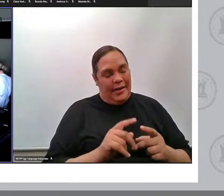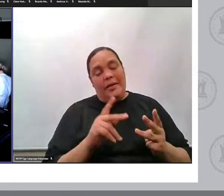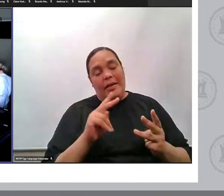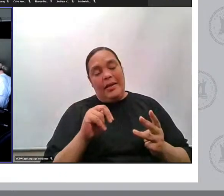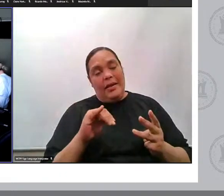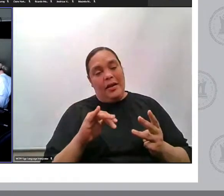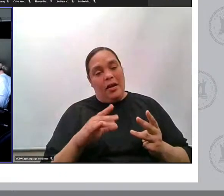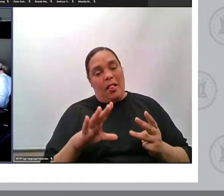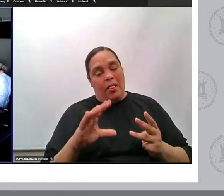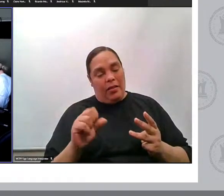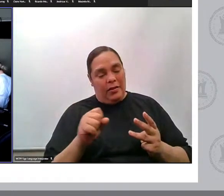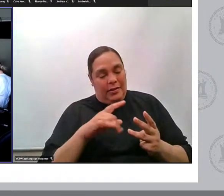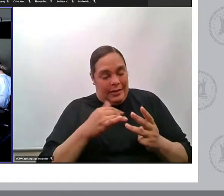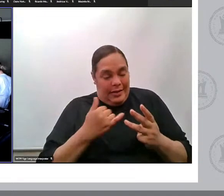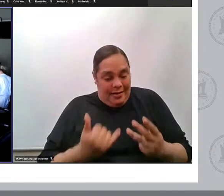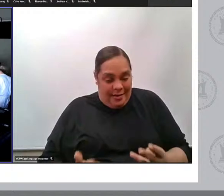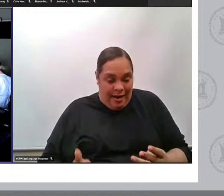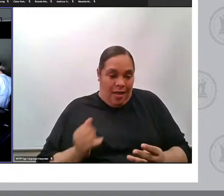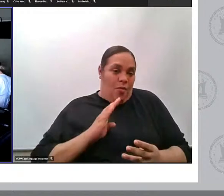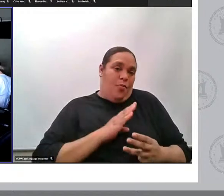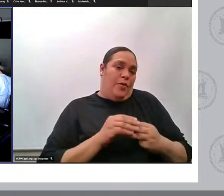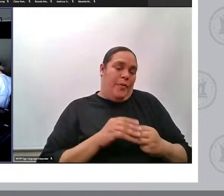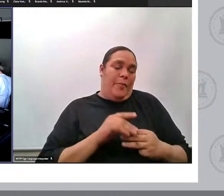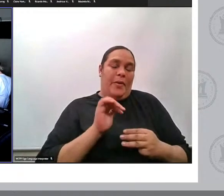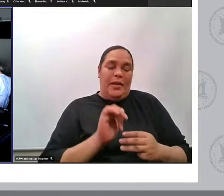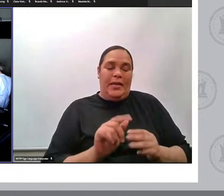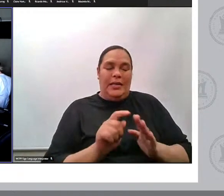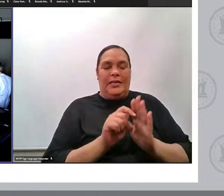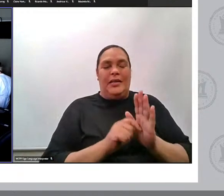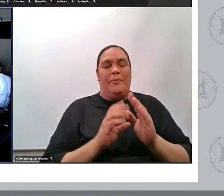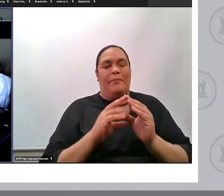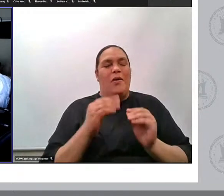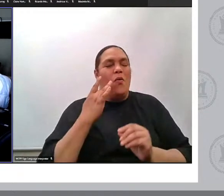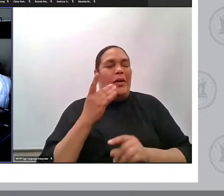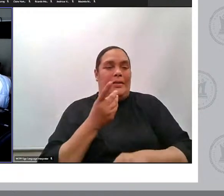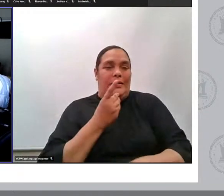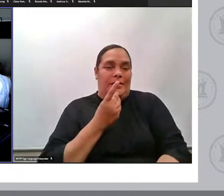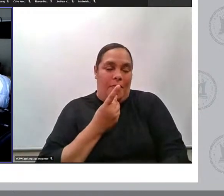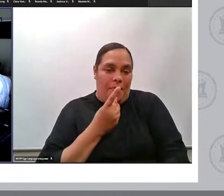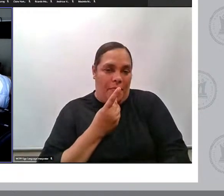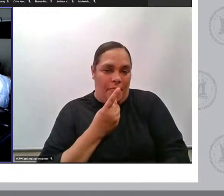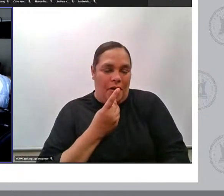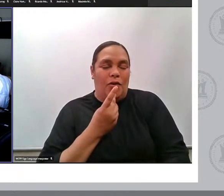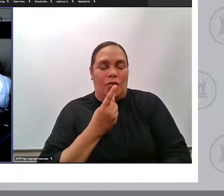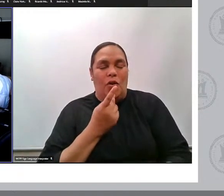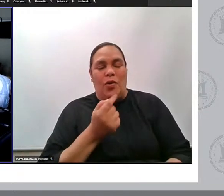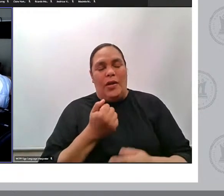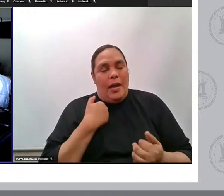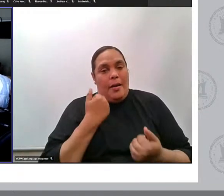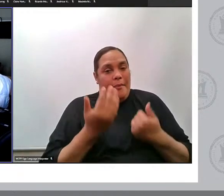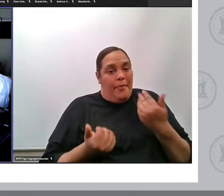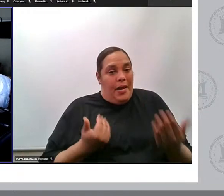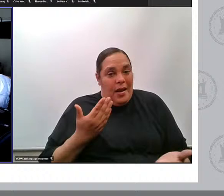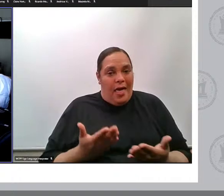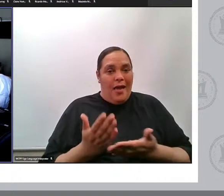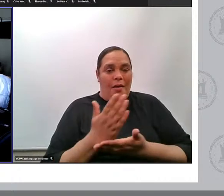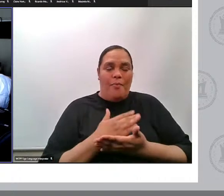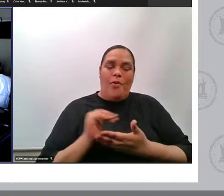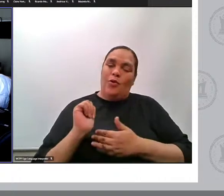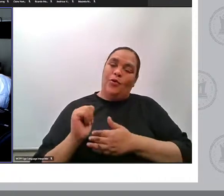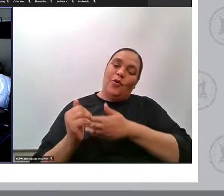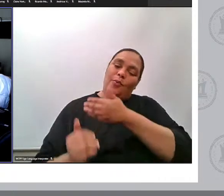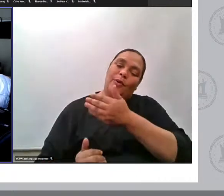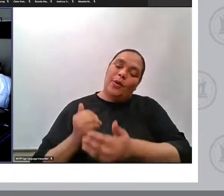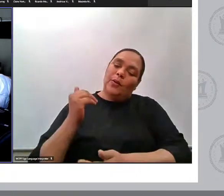also applied, is currently a board member. His term expires in December. So he's applied as part of this